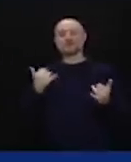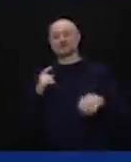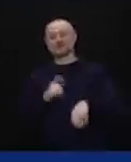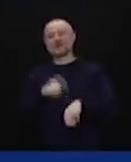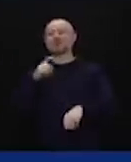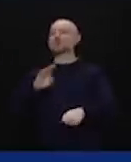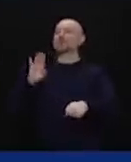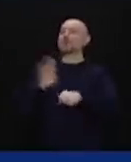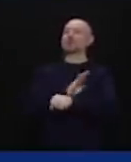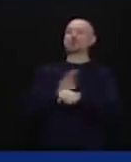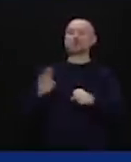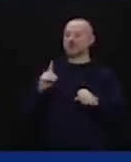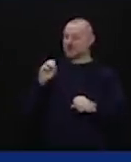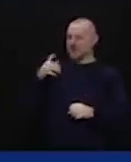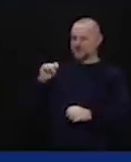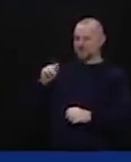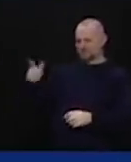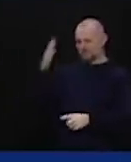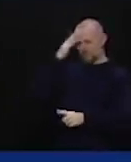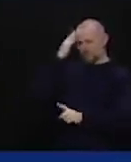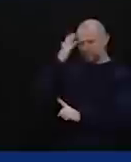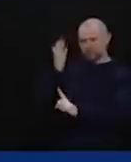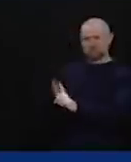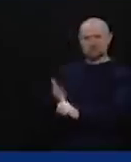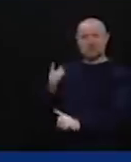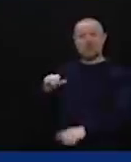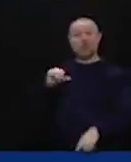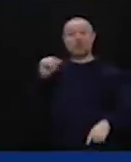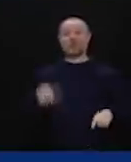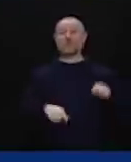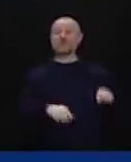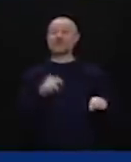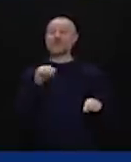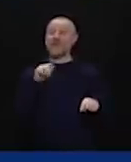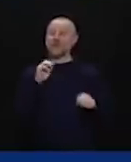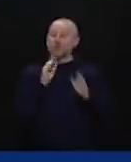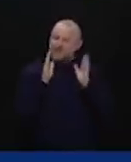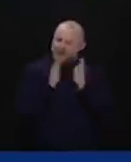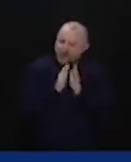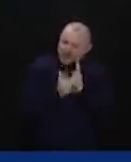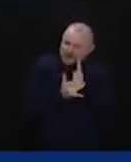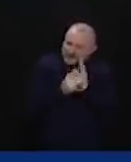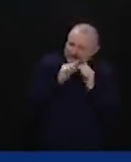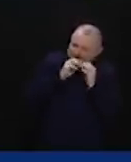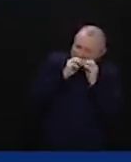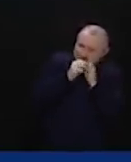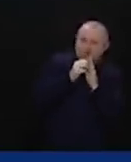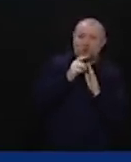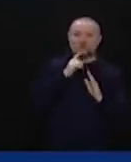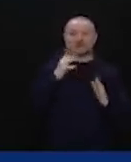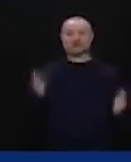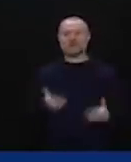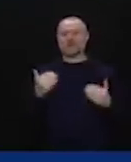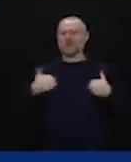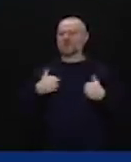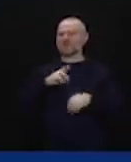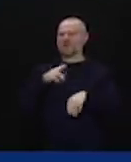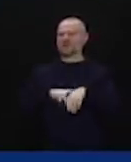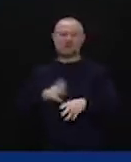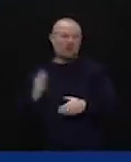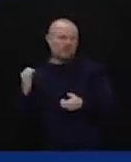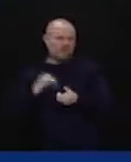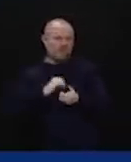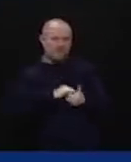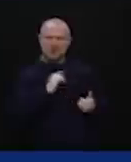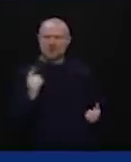have known for a while, that Albany Nanotech's combination of national partnership, existing